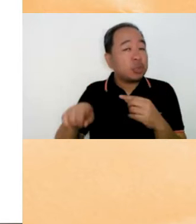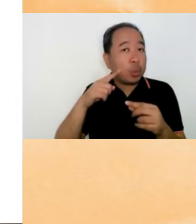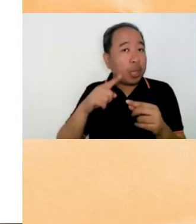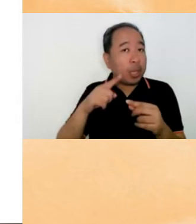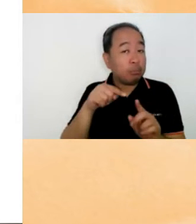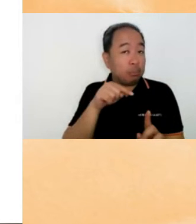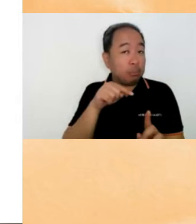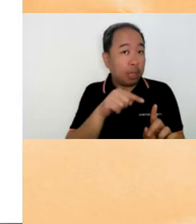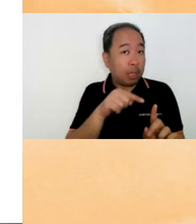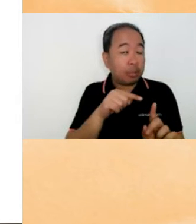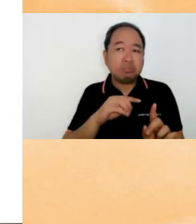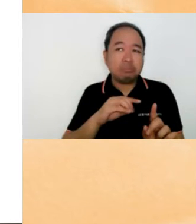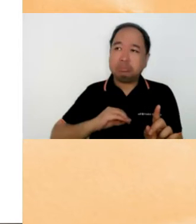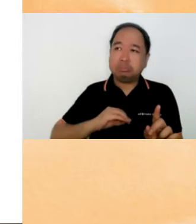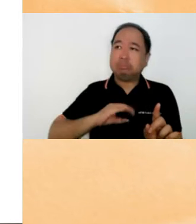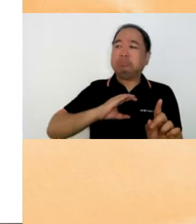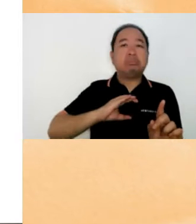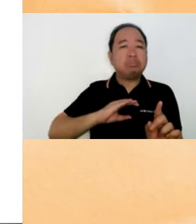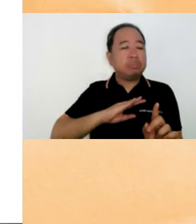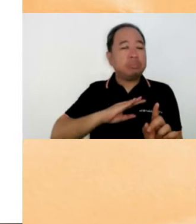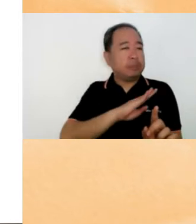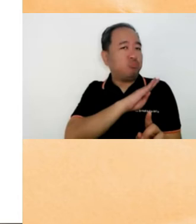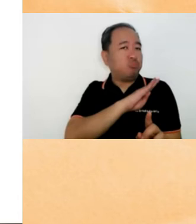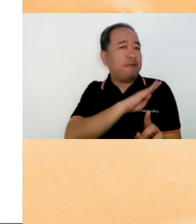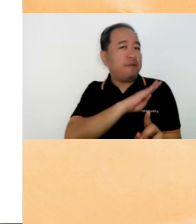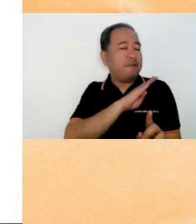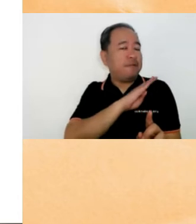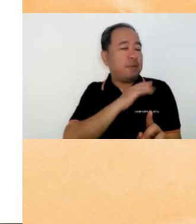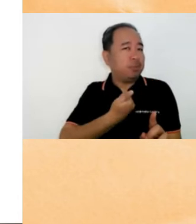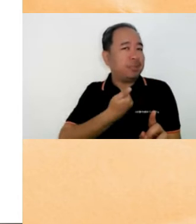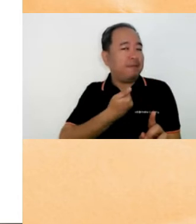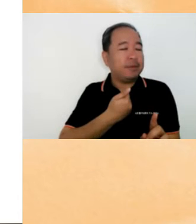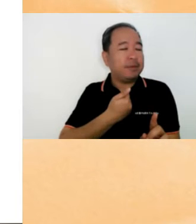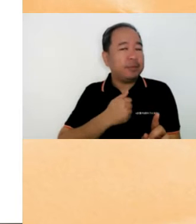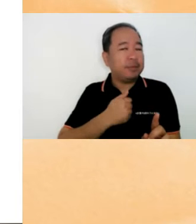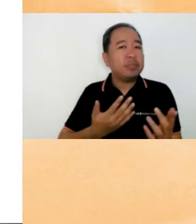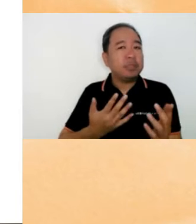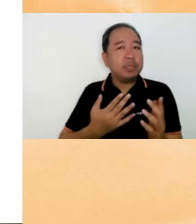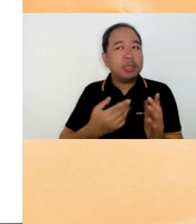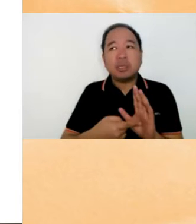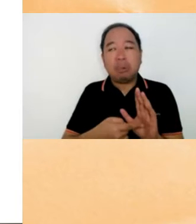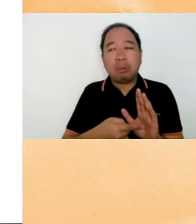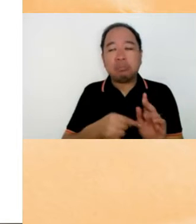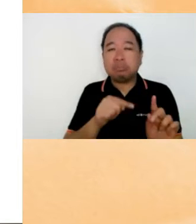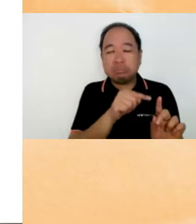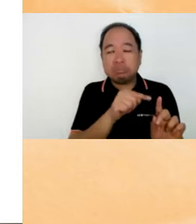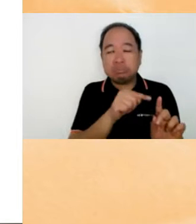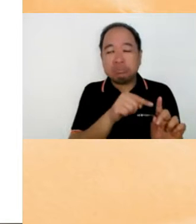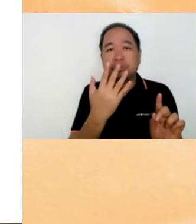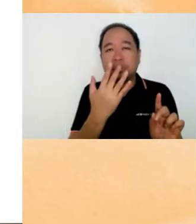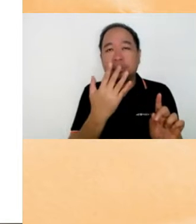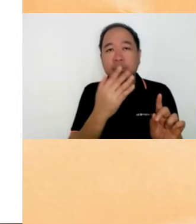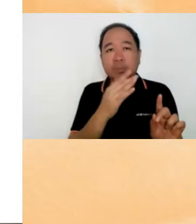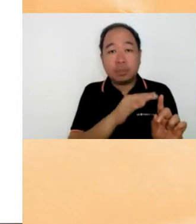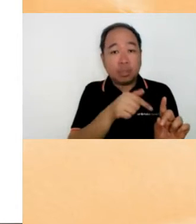and about self, no? Like he knows his concept of self, no? And he's able